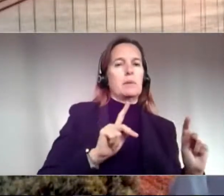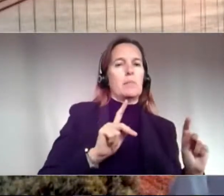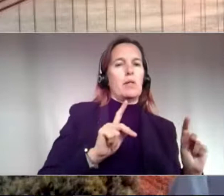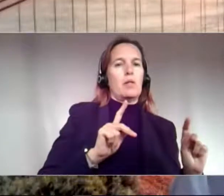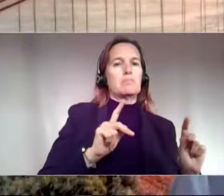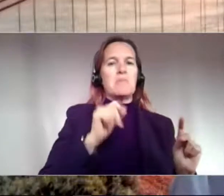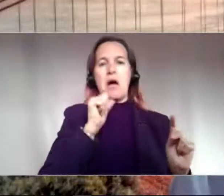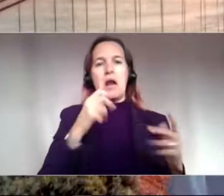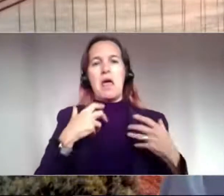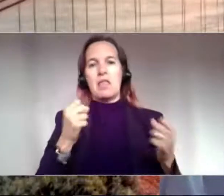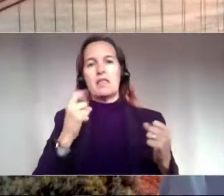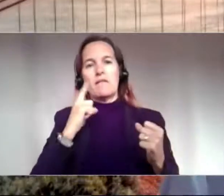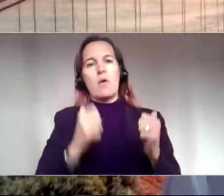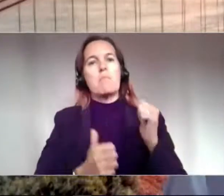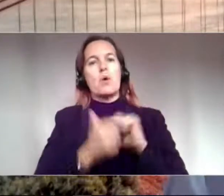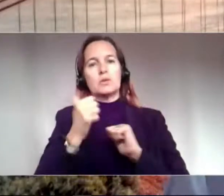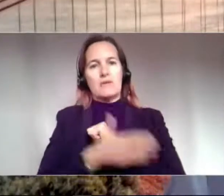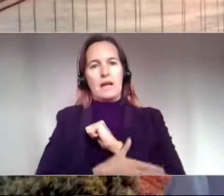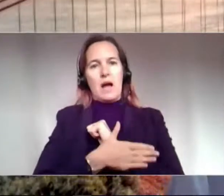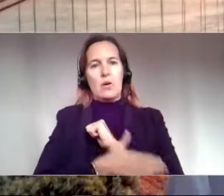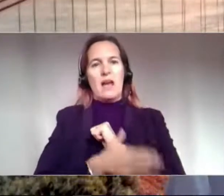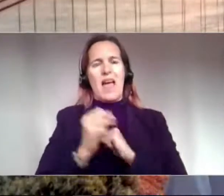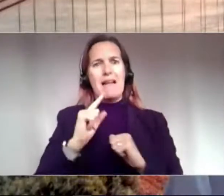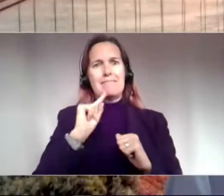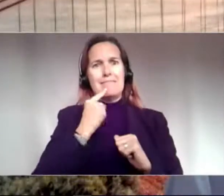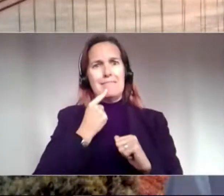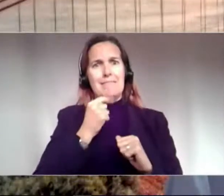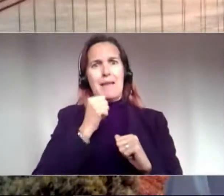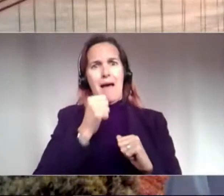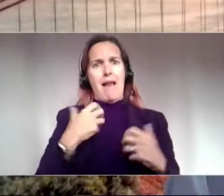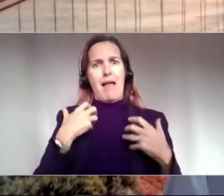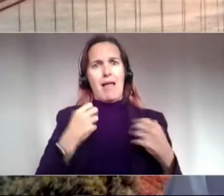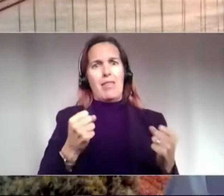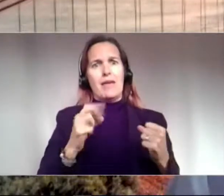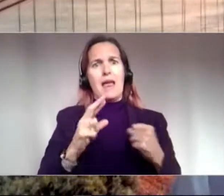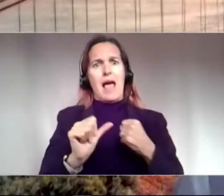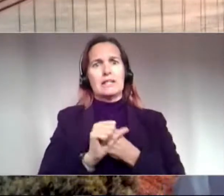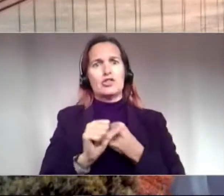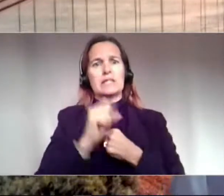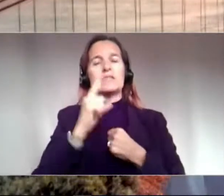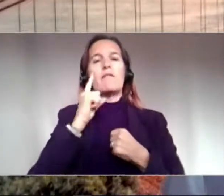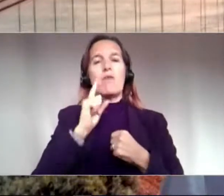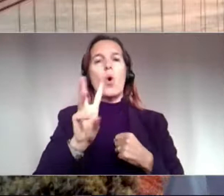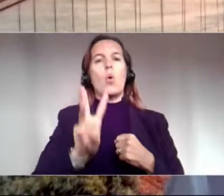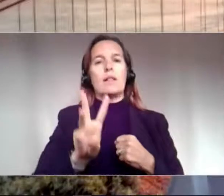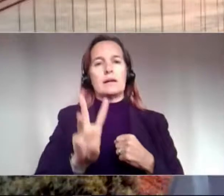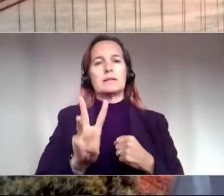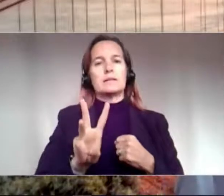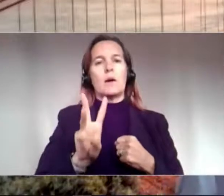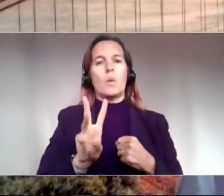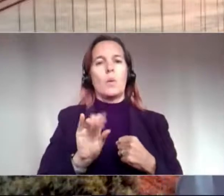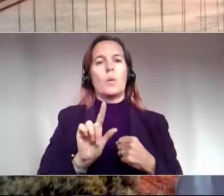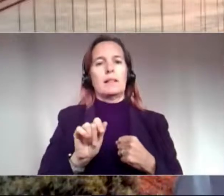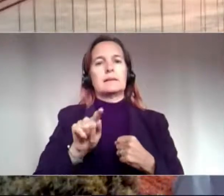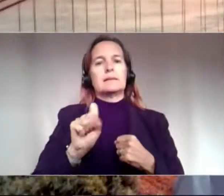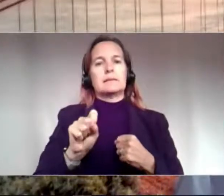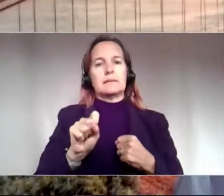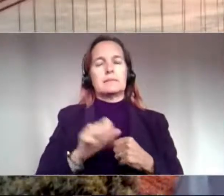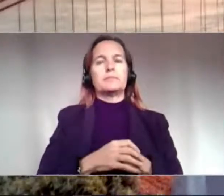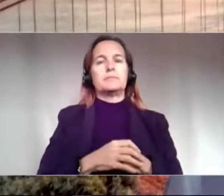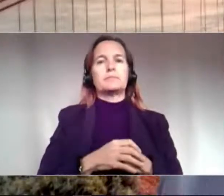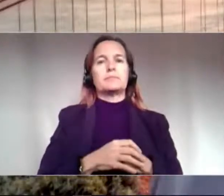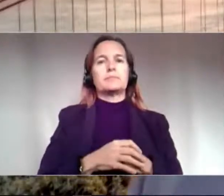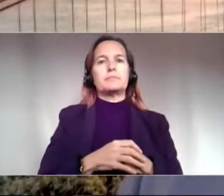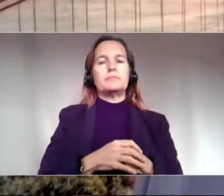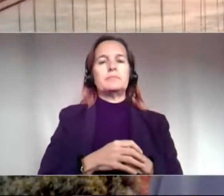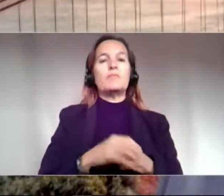county, and very unhealthy to hazardous for Willits and its surrounding area. Inland communities may